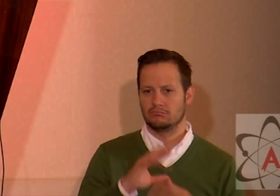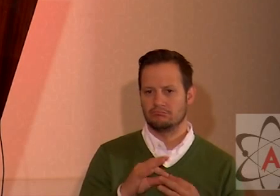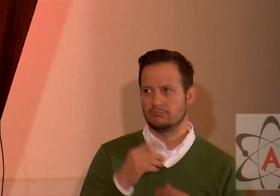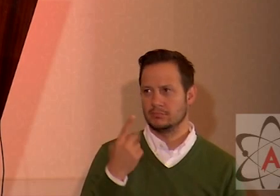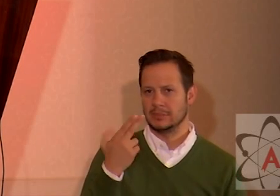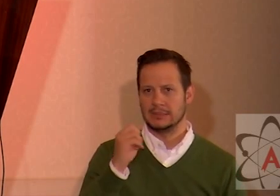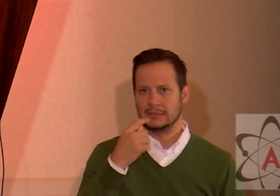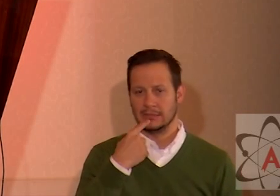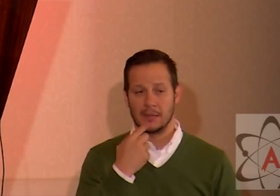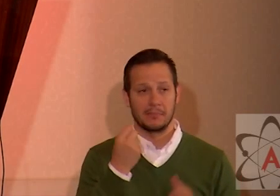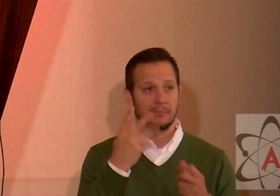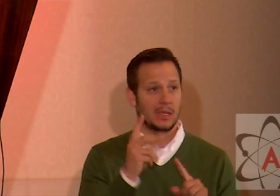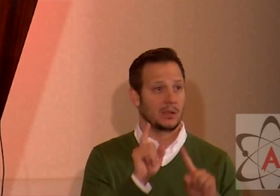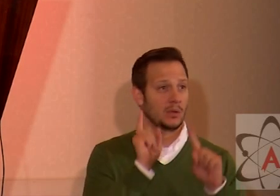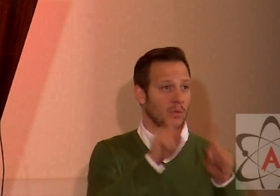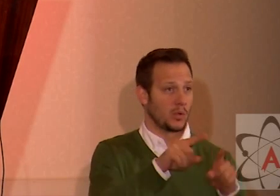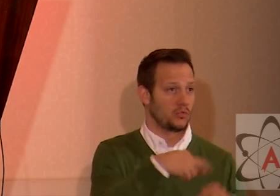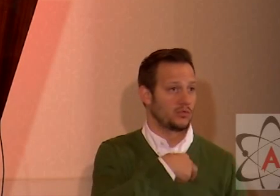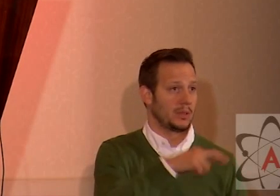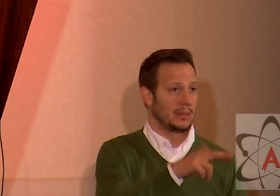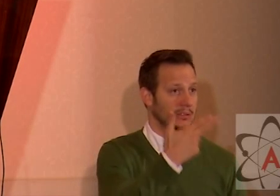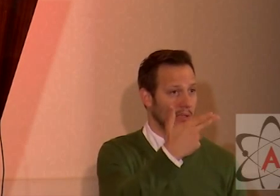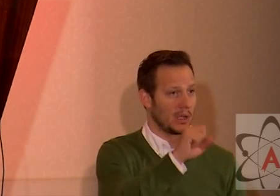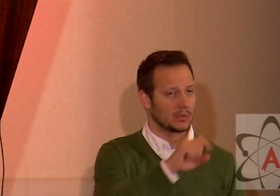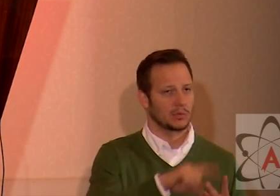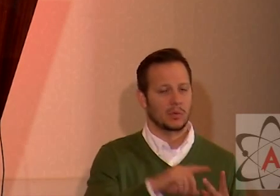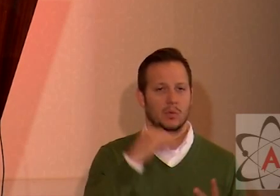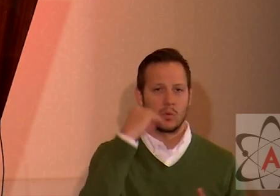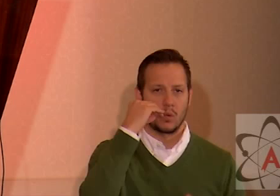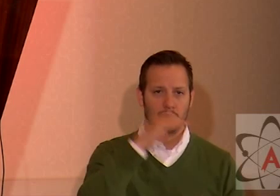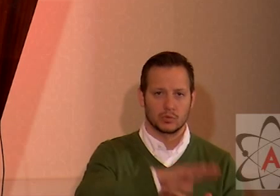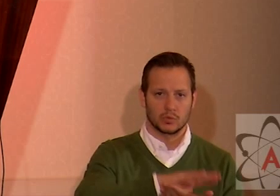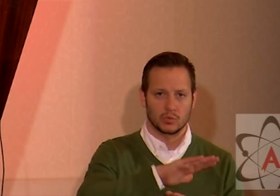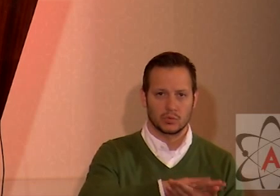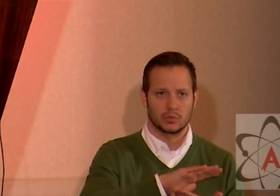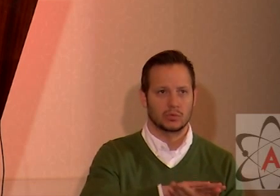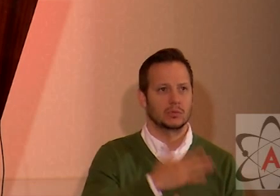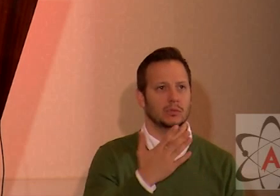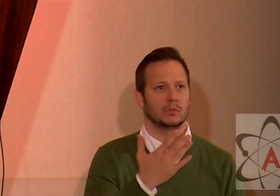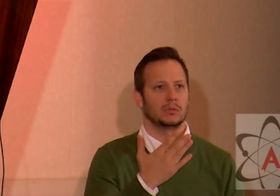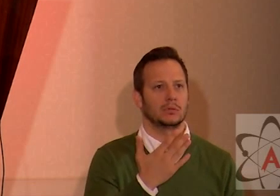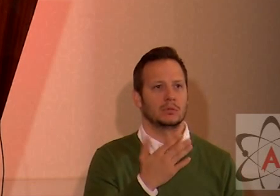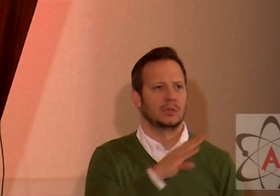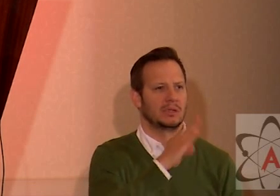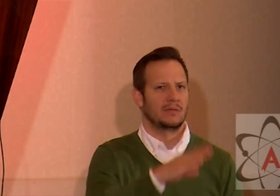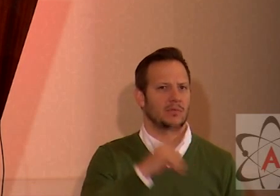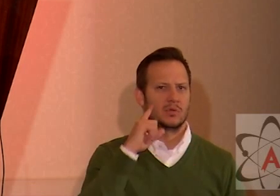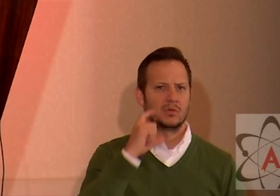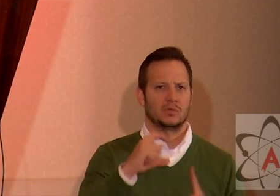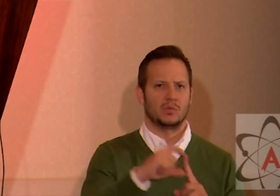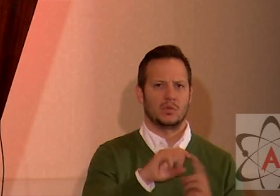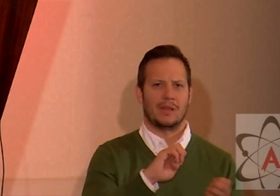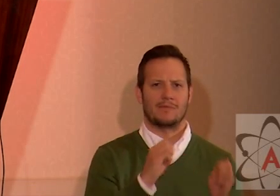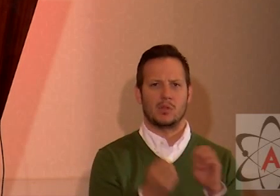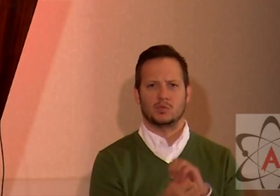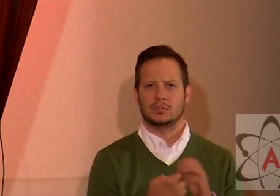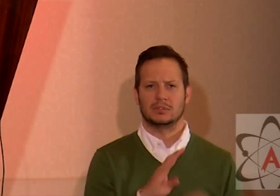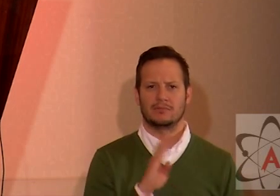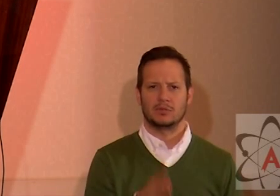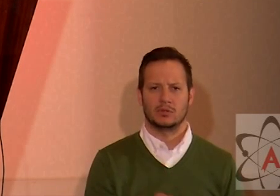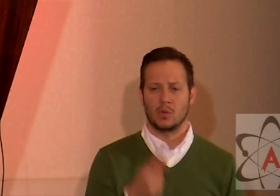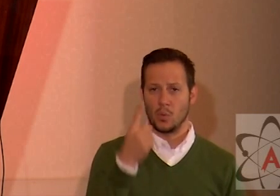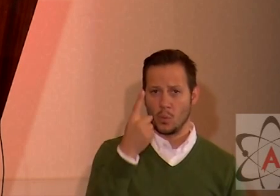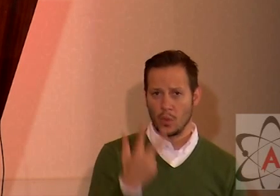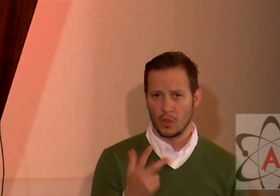in this country go to religious high schools or are homeschooled and never hear the word evolution. 1/3 of the